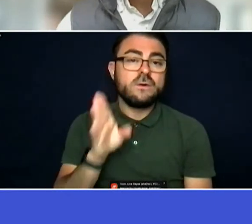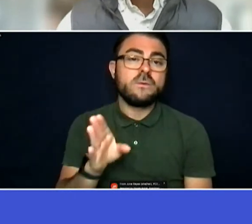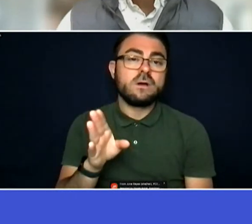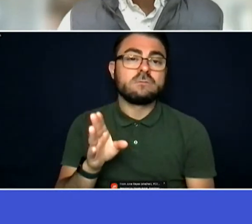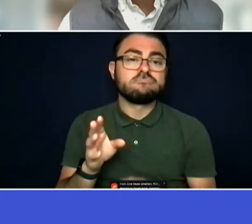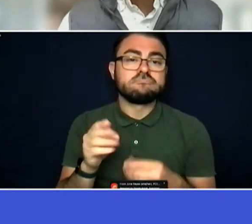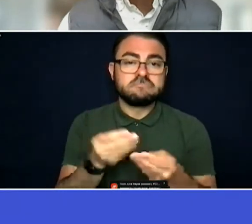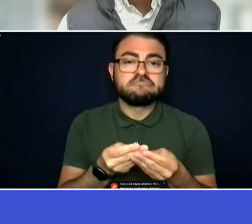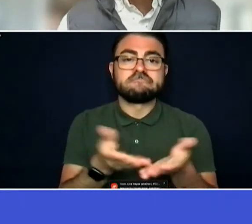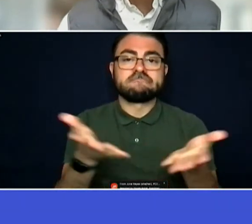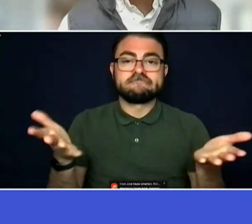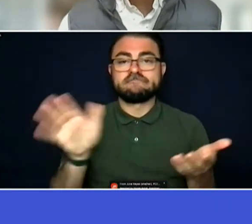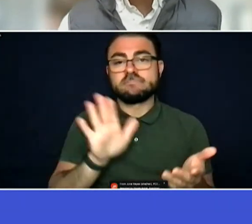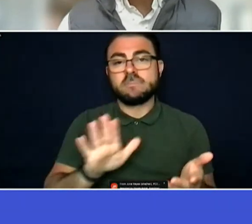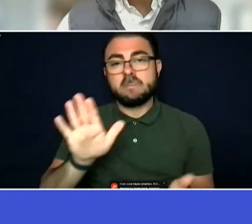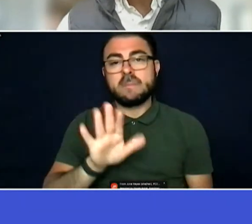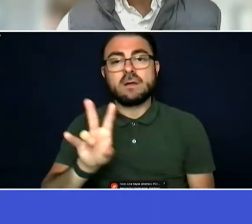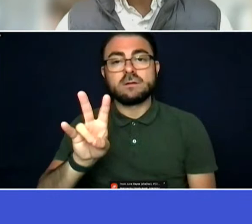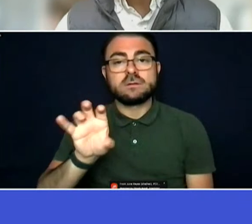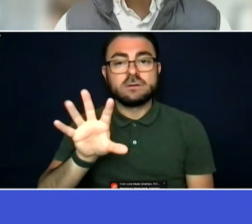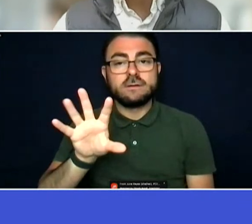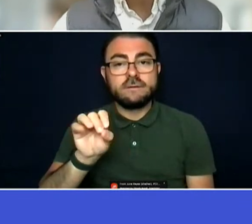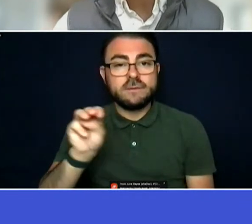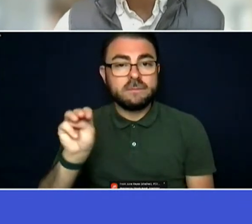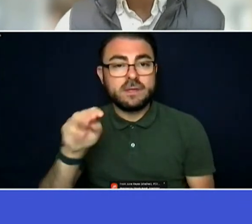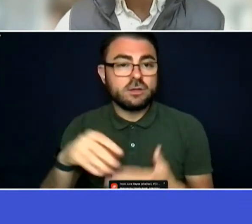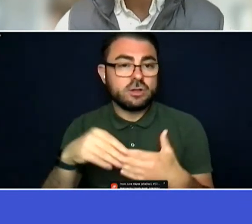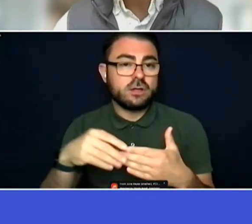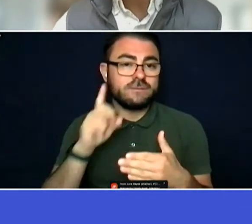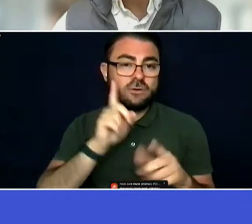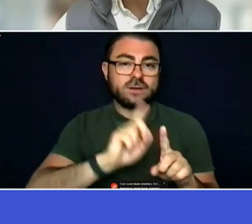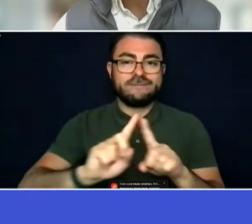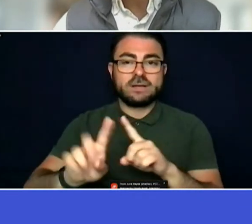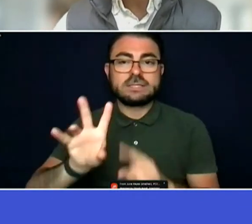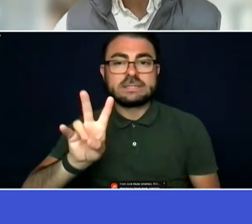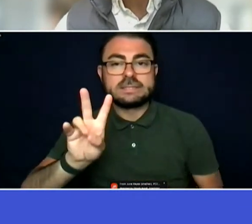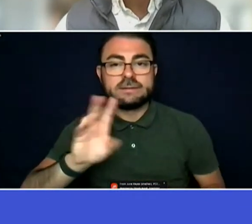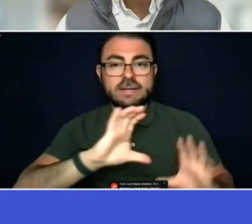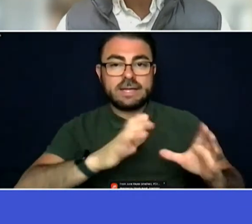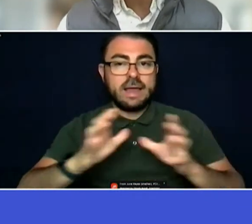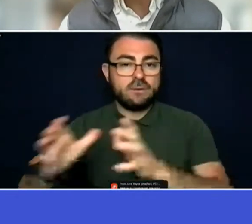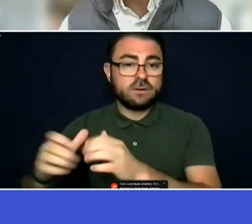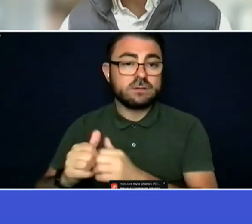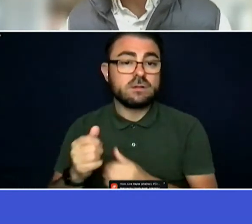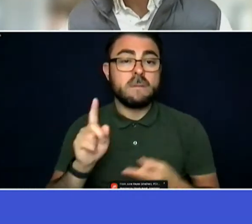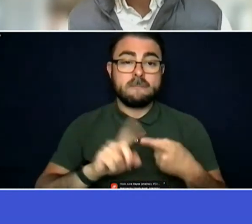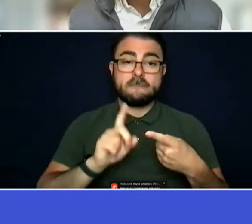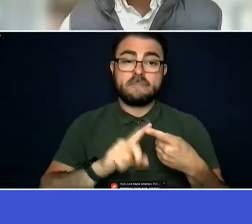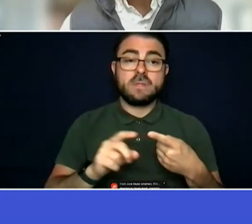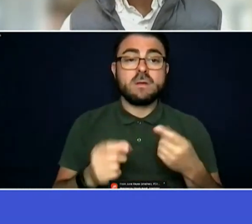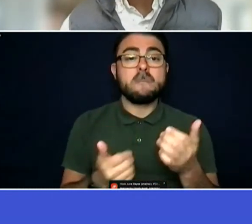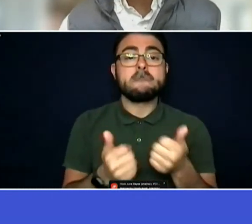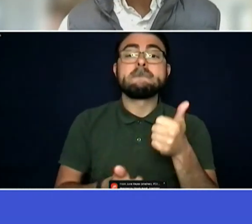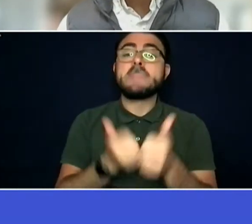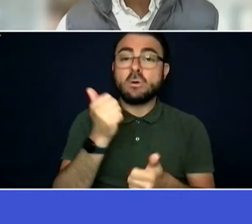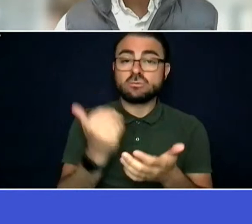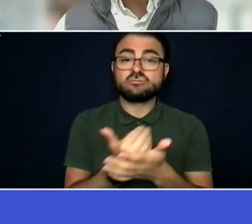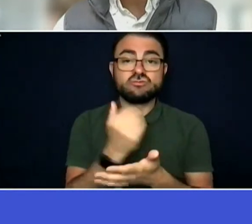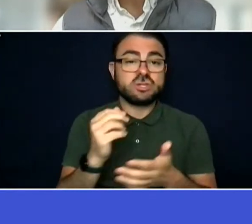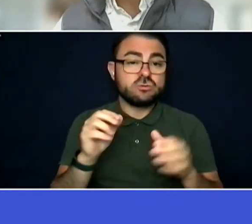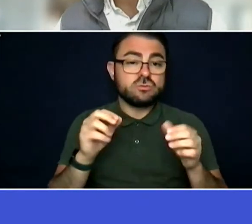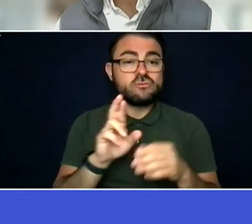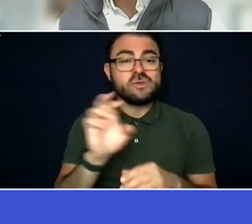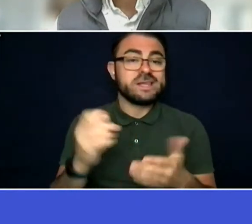funding categories. The vast majority of that will go into renewable energy and energy efficiency projects. That's 63%, or a little bit